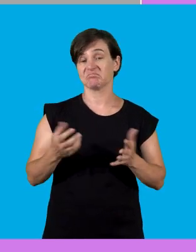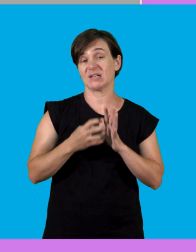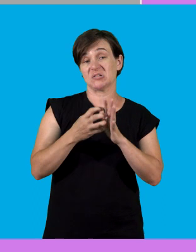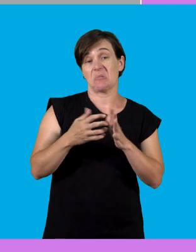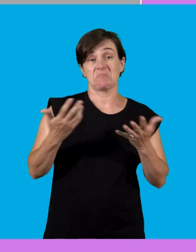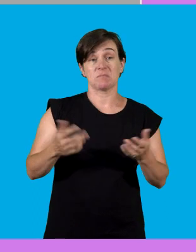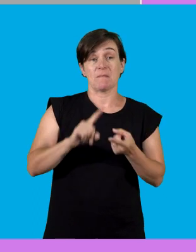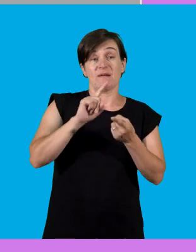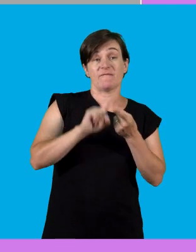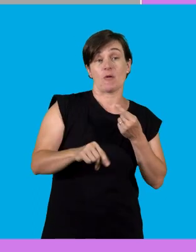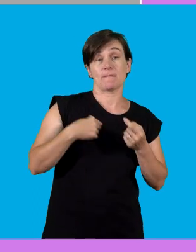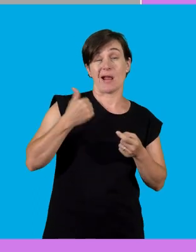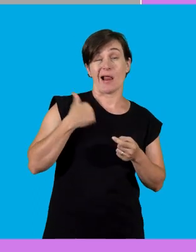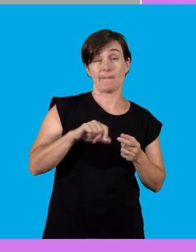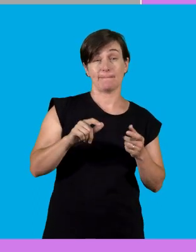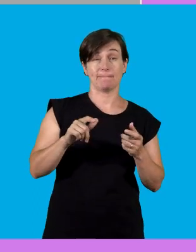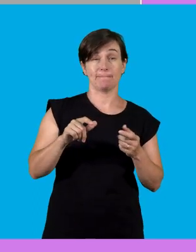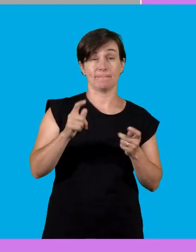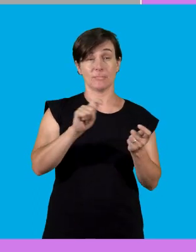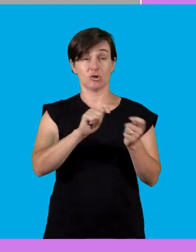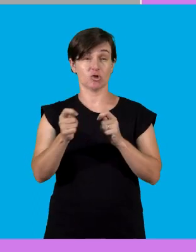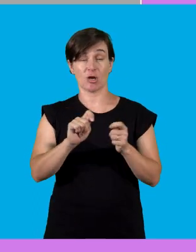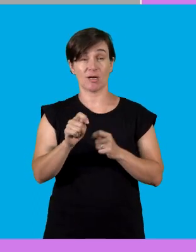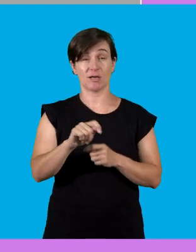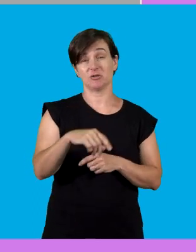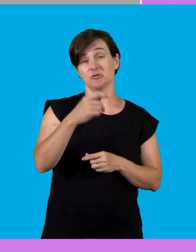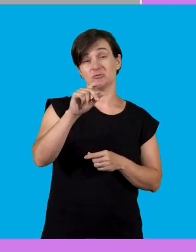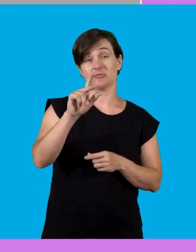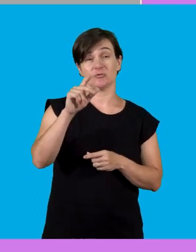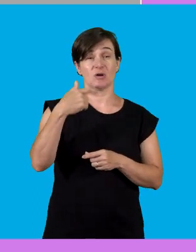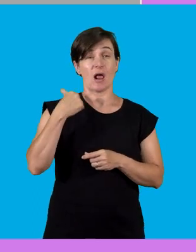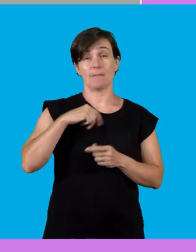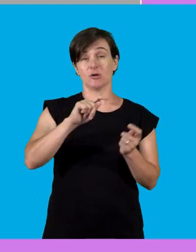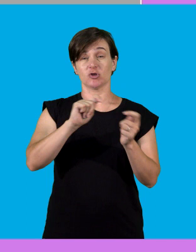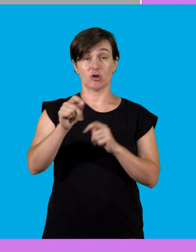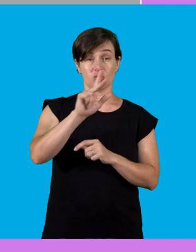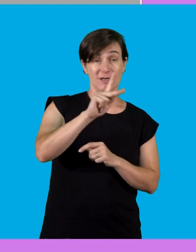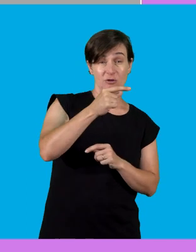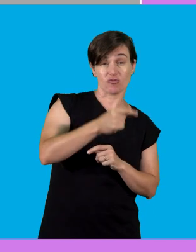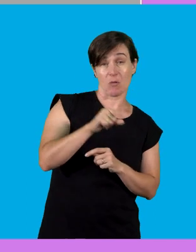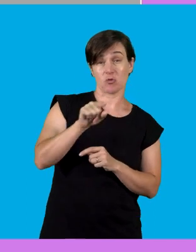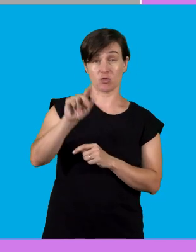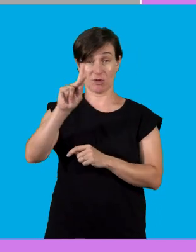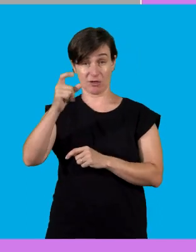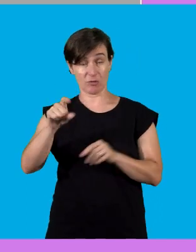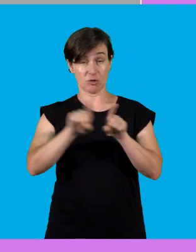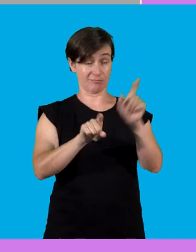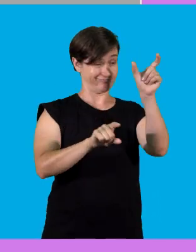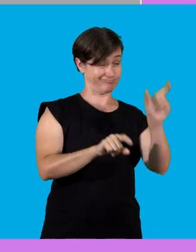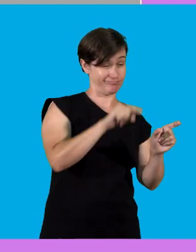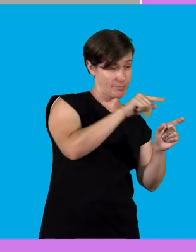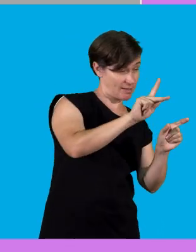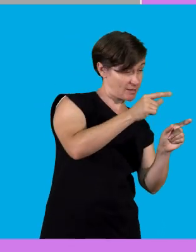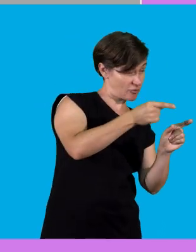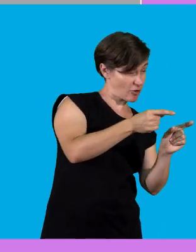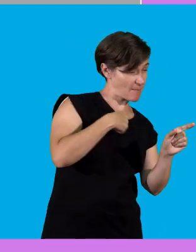Again, from grams to kilograms, I am at grams. I continue to kilograms, there where it